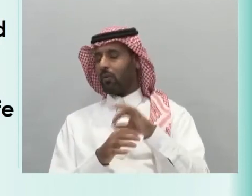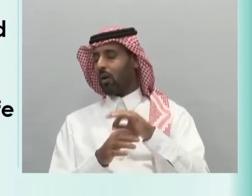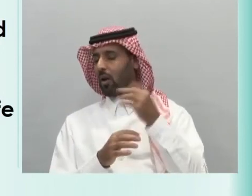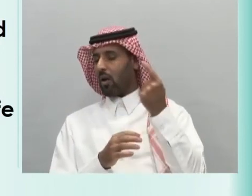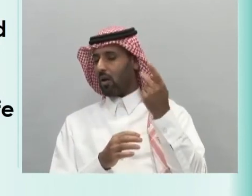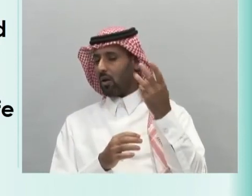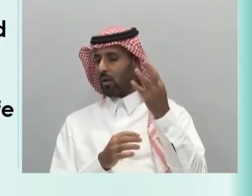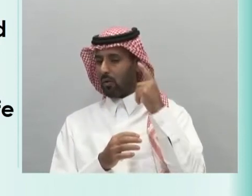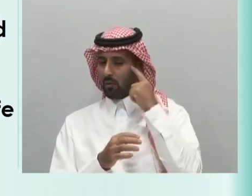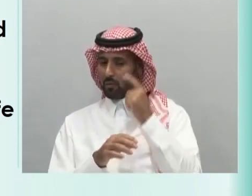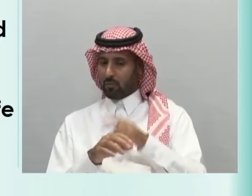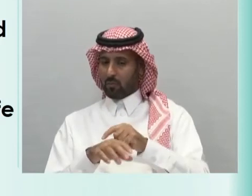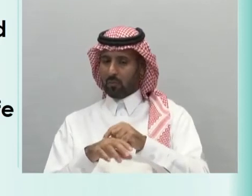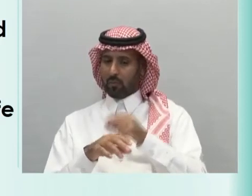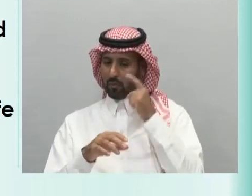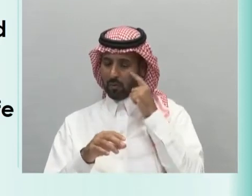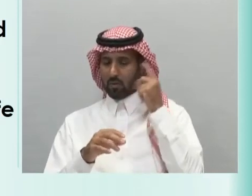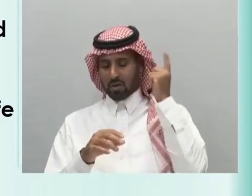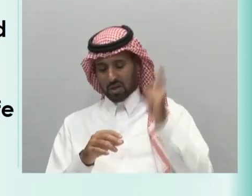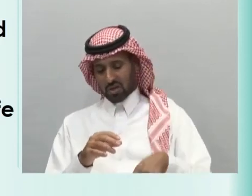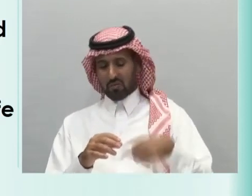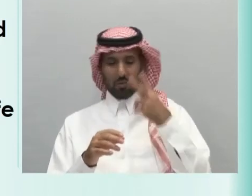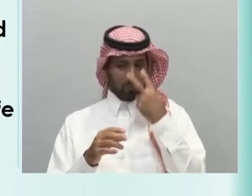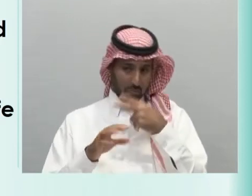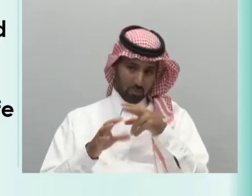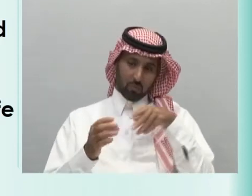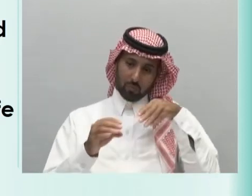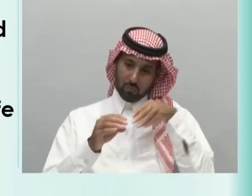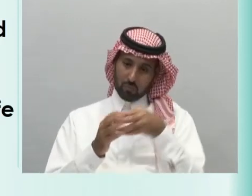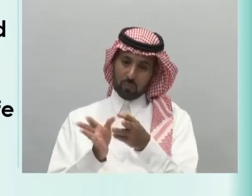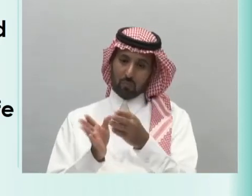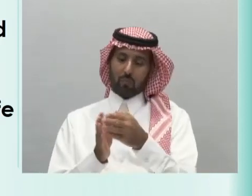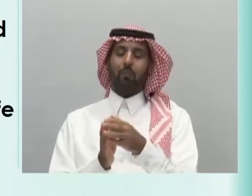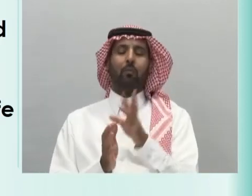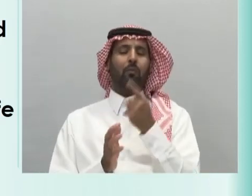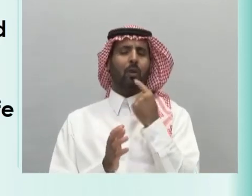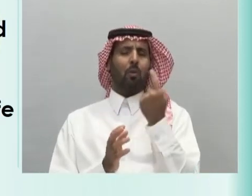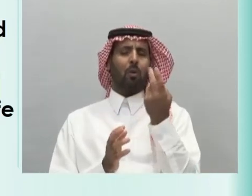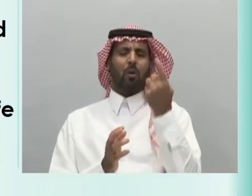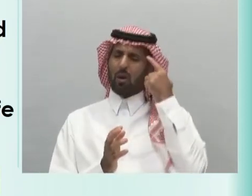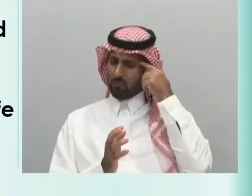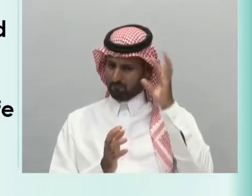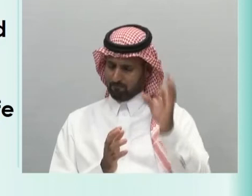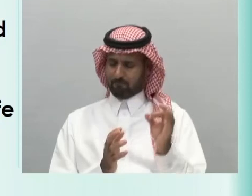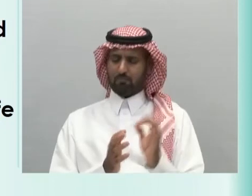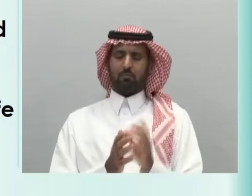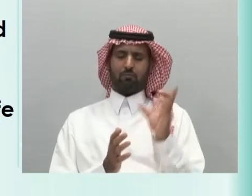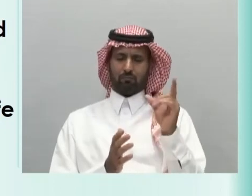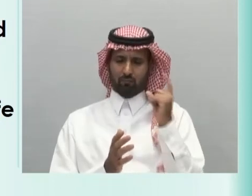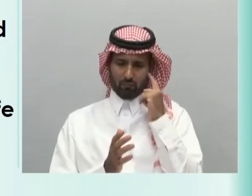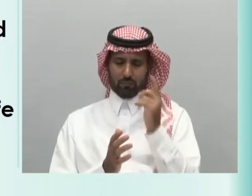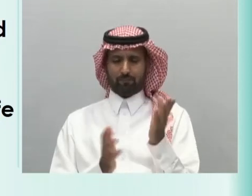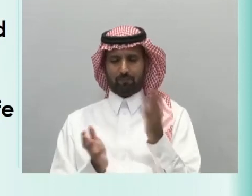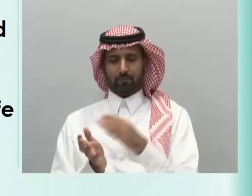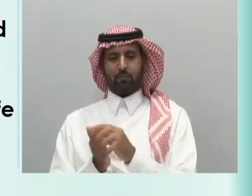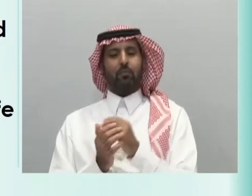could enter the park each day, as too many visitors would disturb the. The last one is ecosystem.